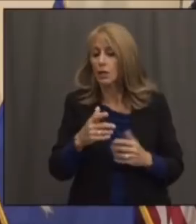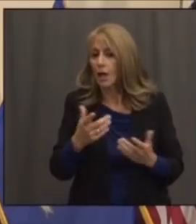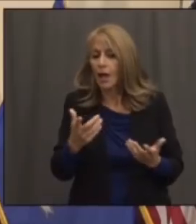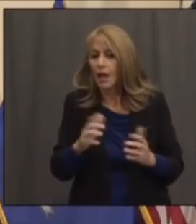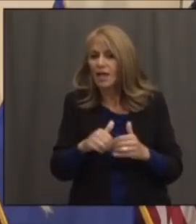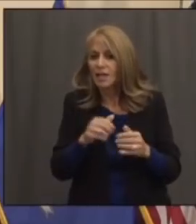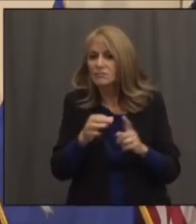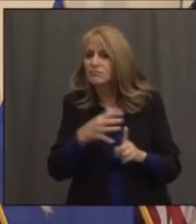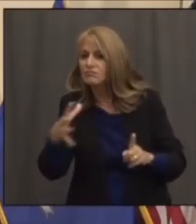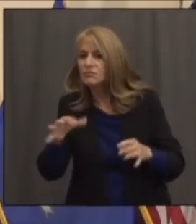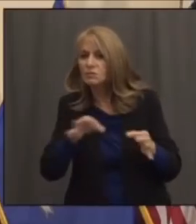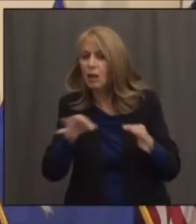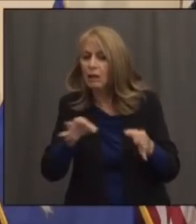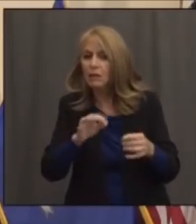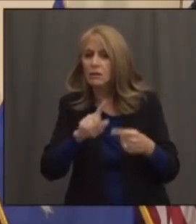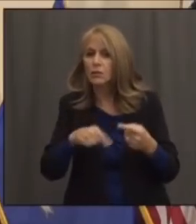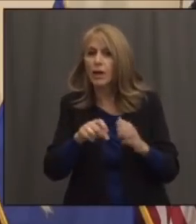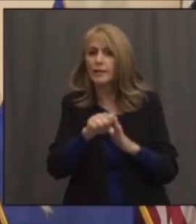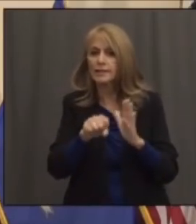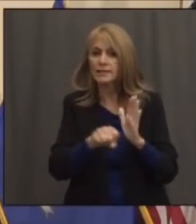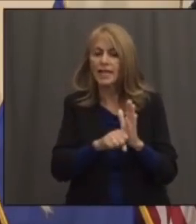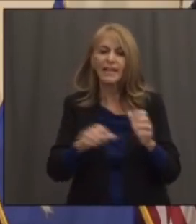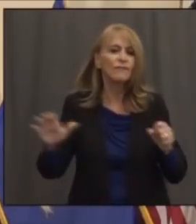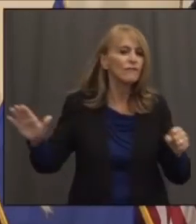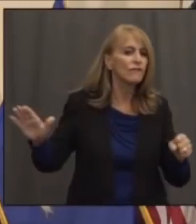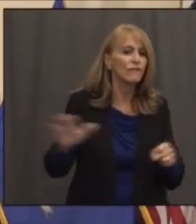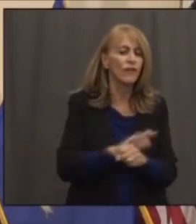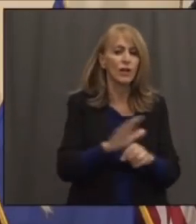taking when the state is fully reopened?